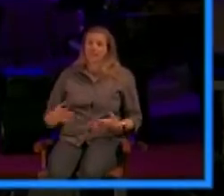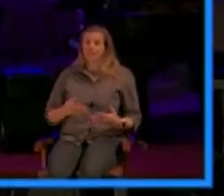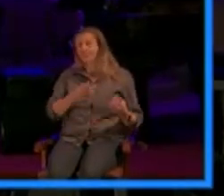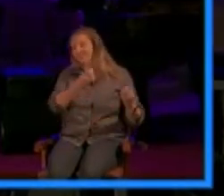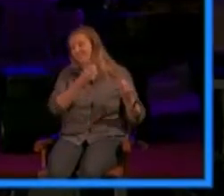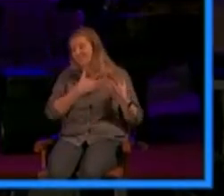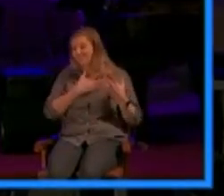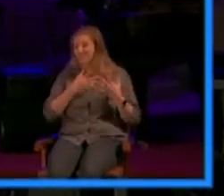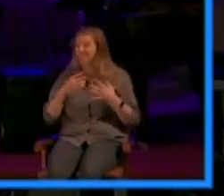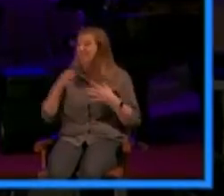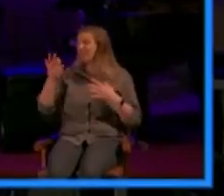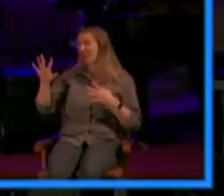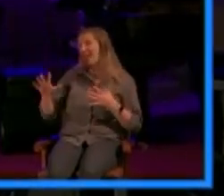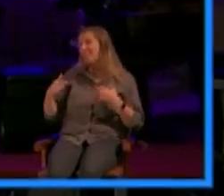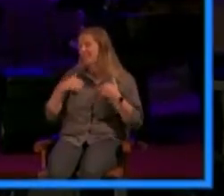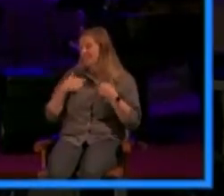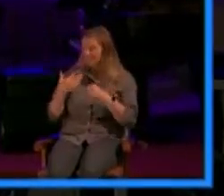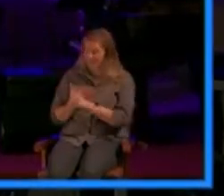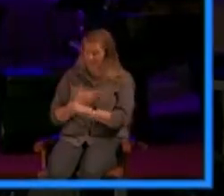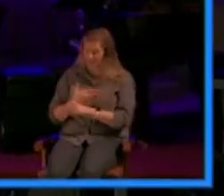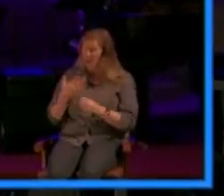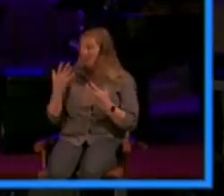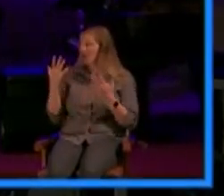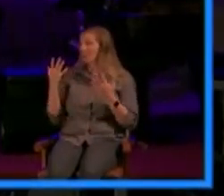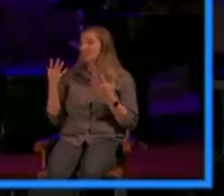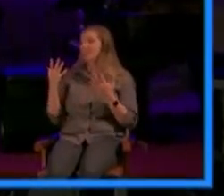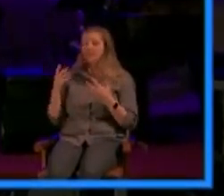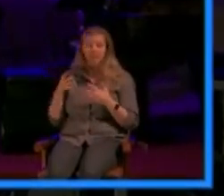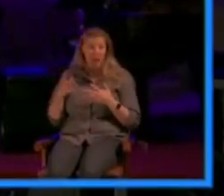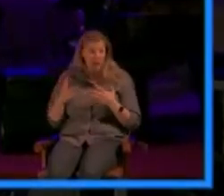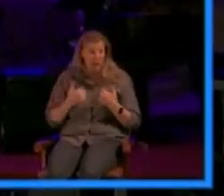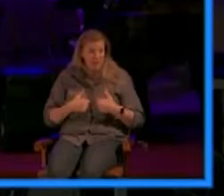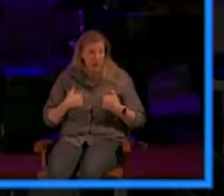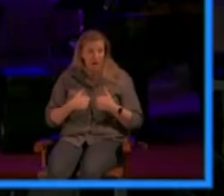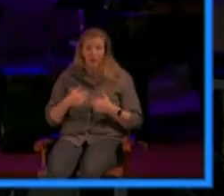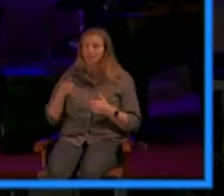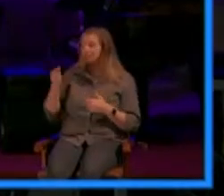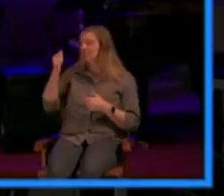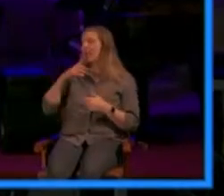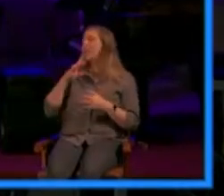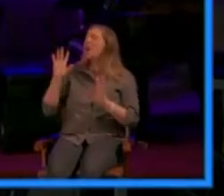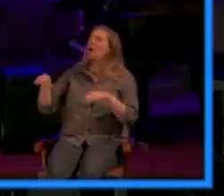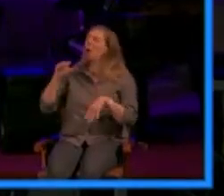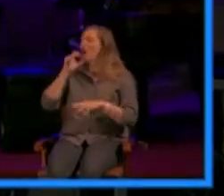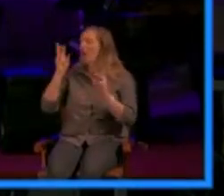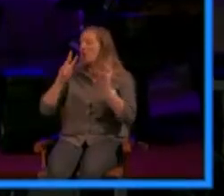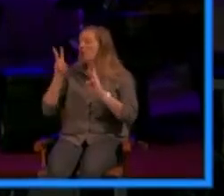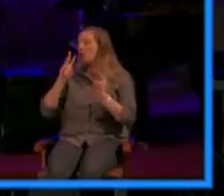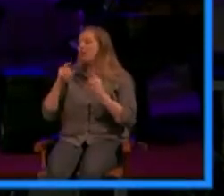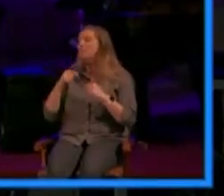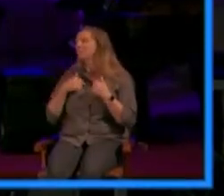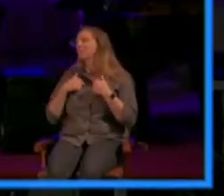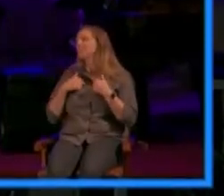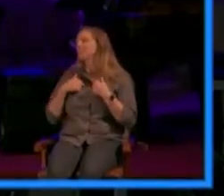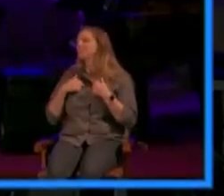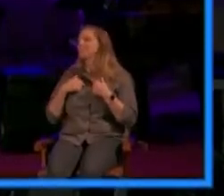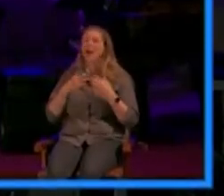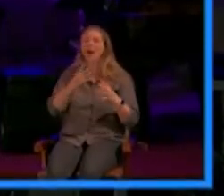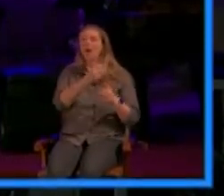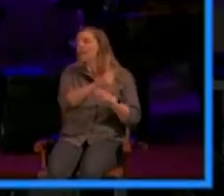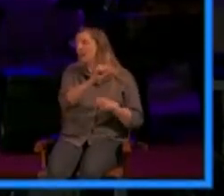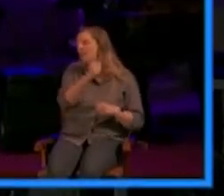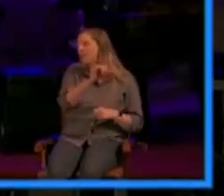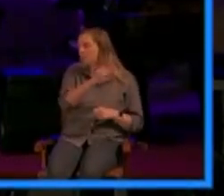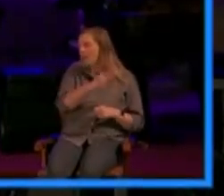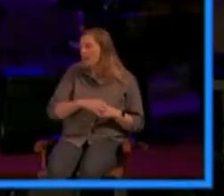no, no. He said, I'm not worried about it at all. God will give me another job. And he did. But he paid a financial price because he